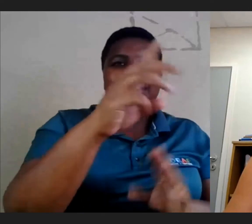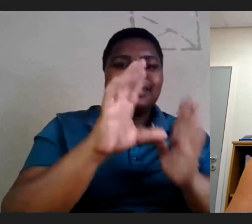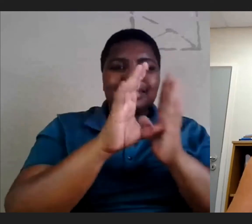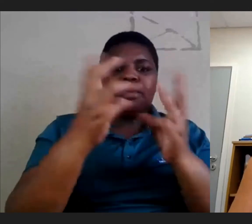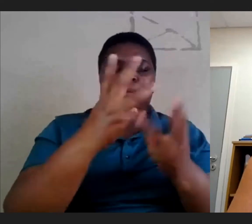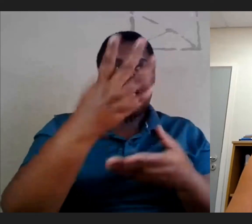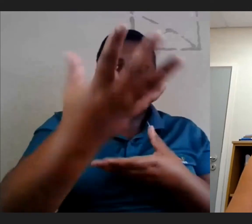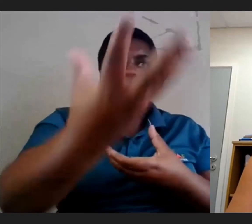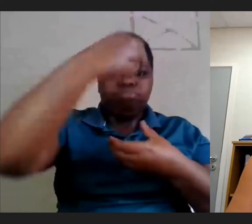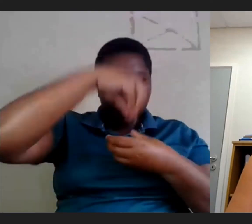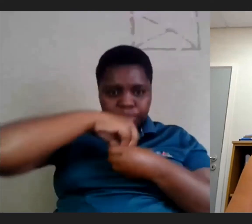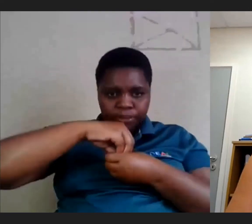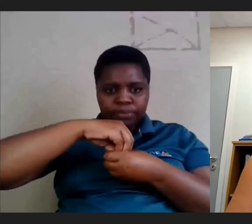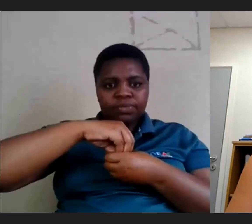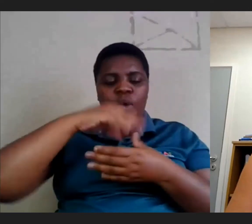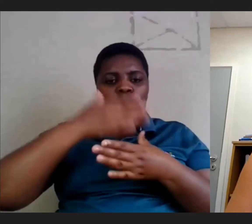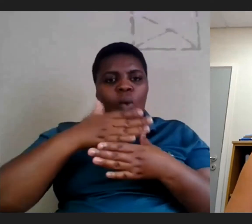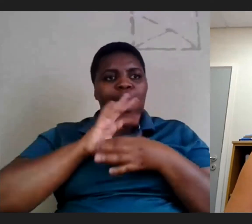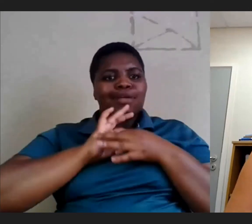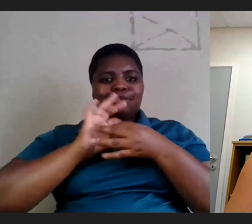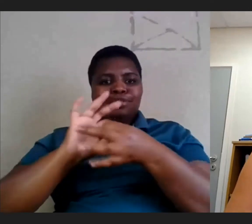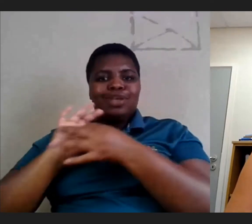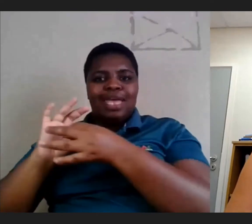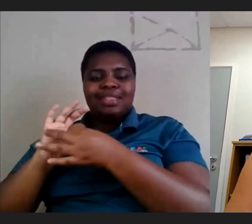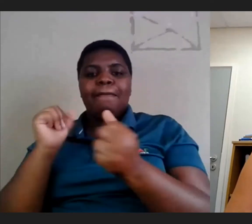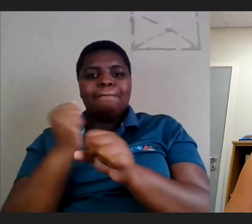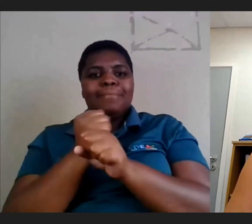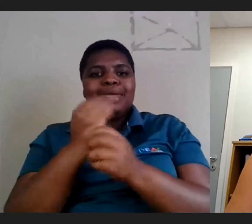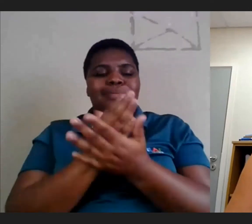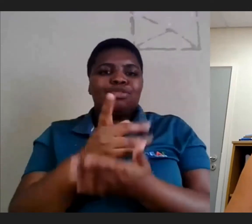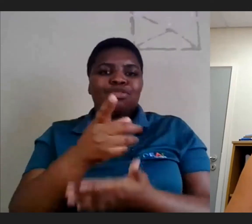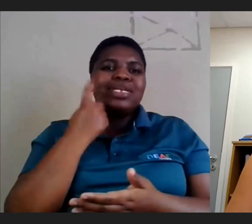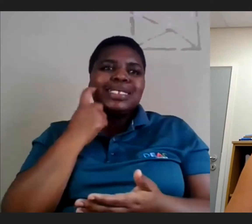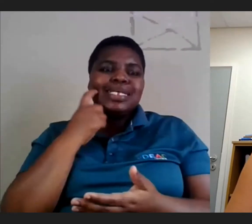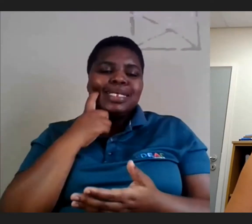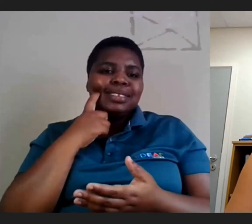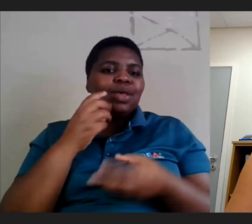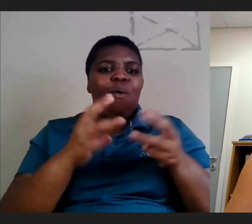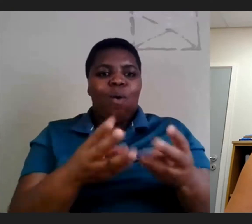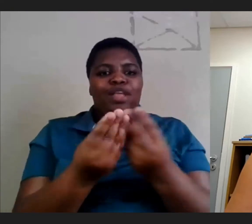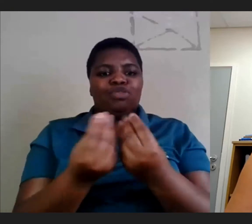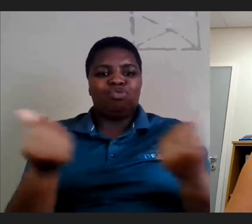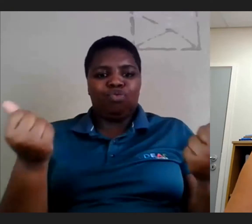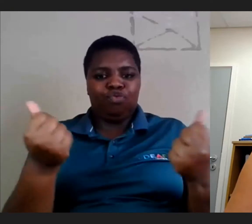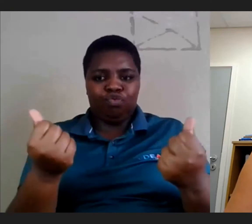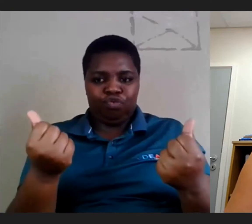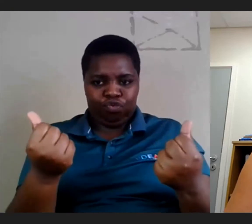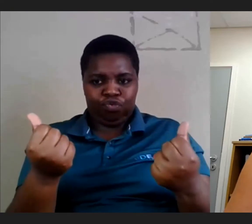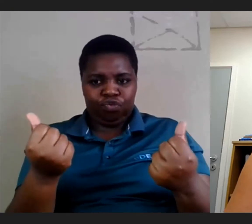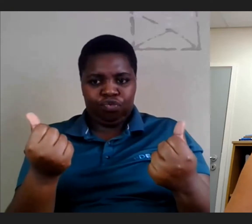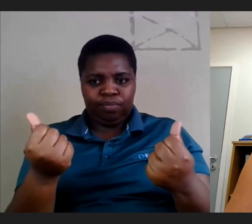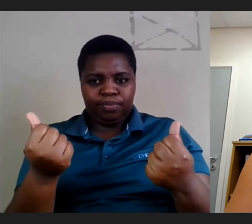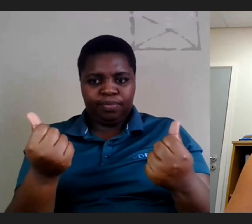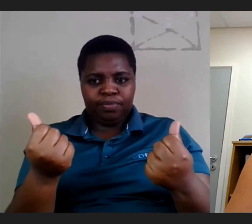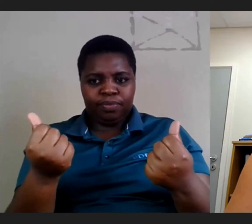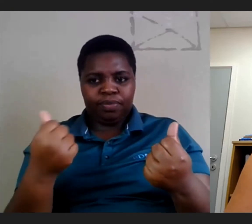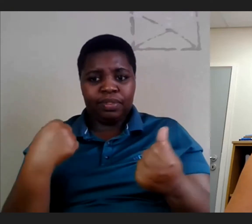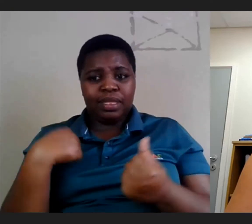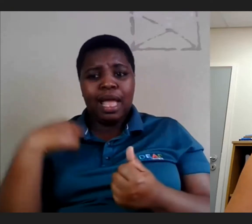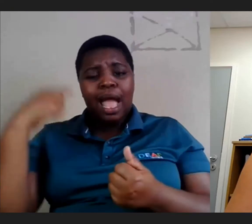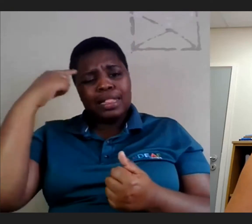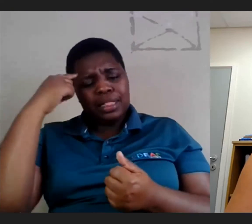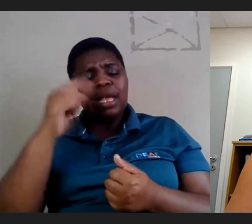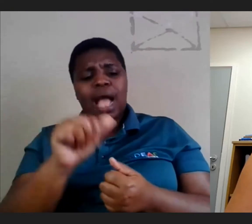a big brother to help do that for us. The other thing is to really sensitize healthcare workers about